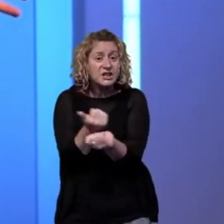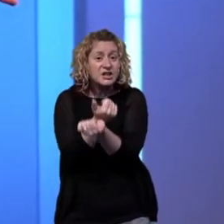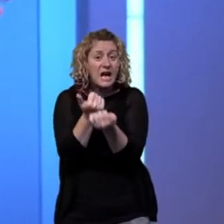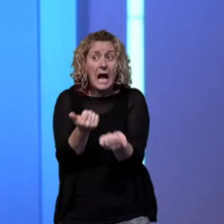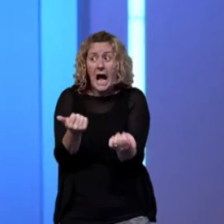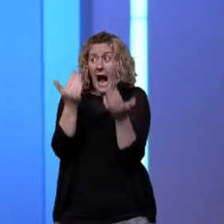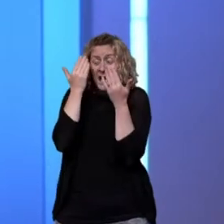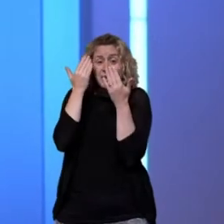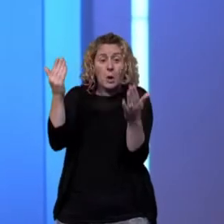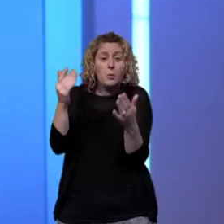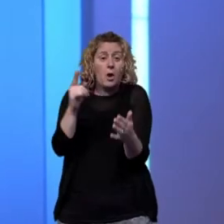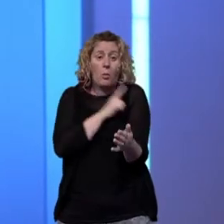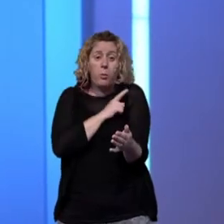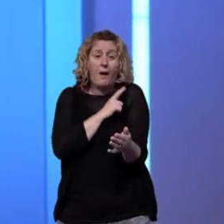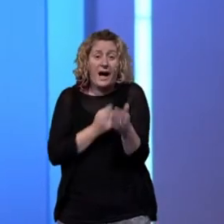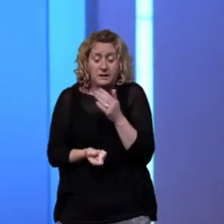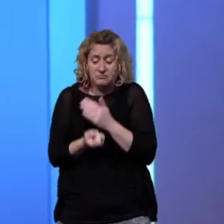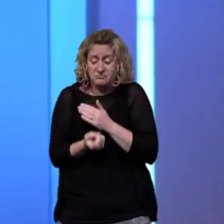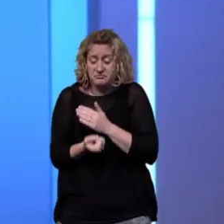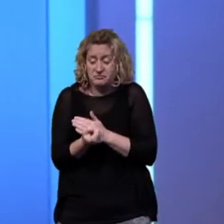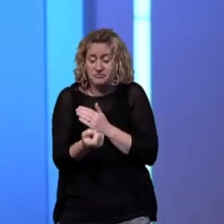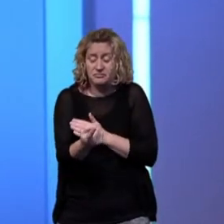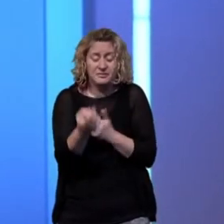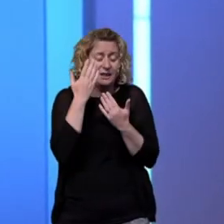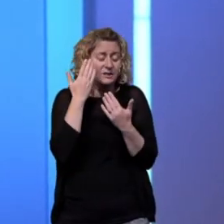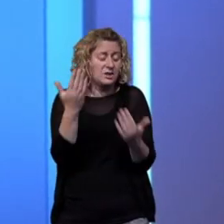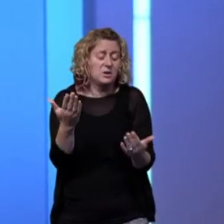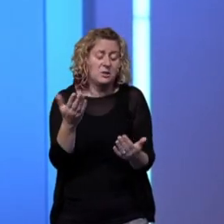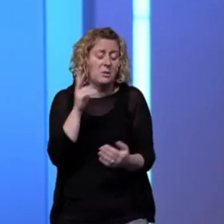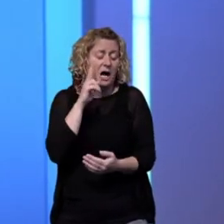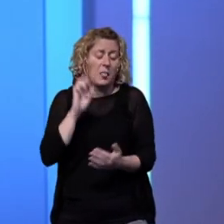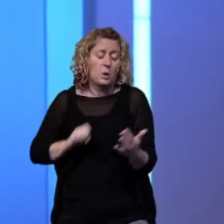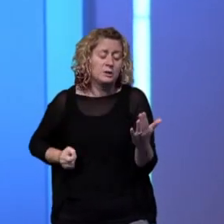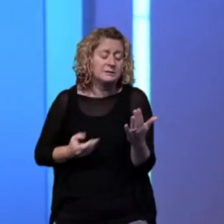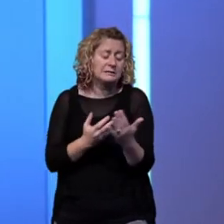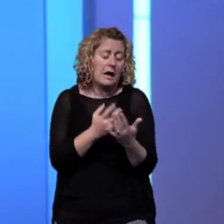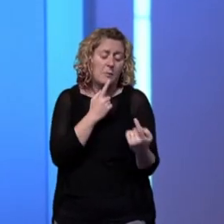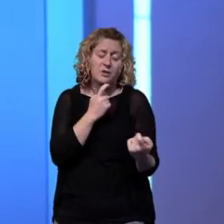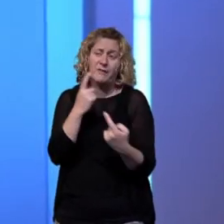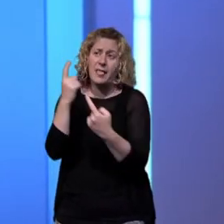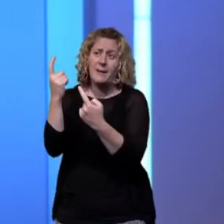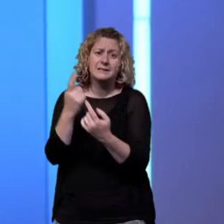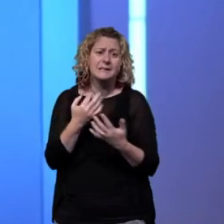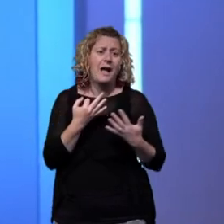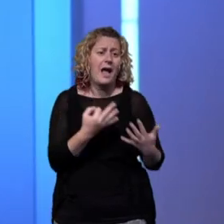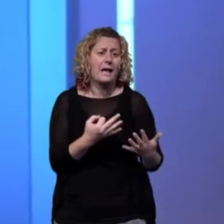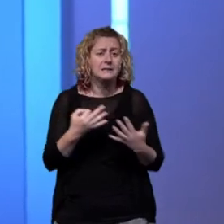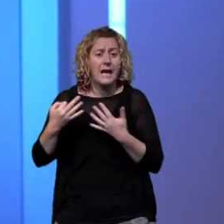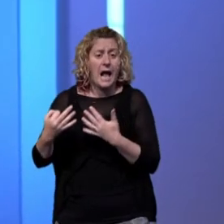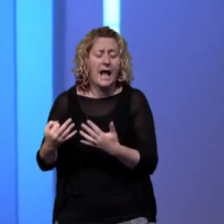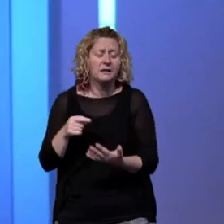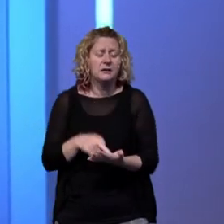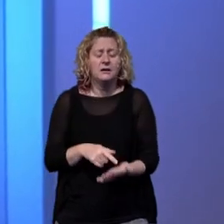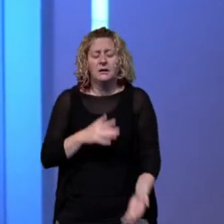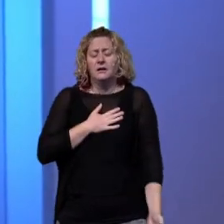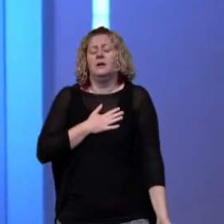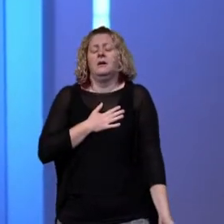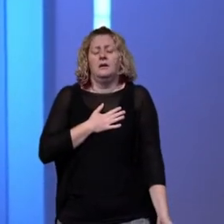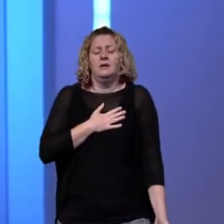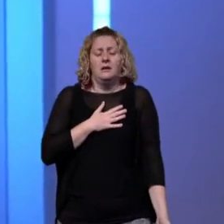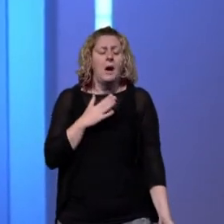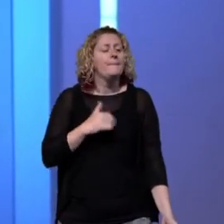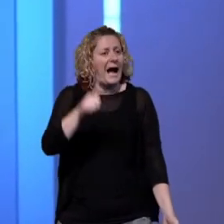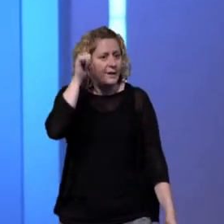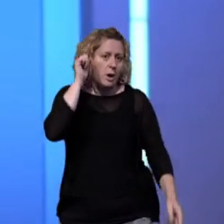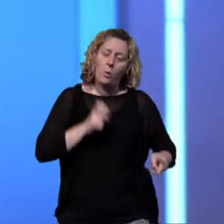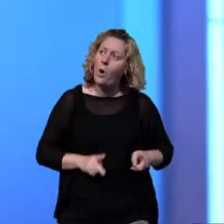why something has happened. Please, I don't know. I look at the Psalms of Lament. I look at Psalm 88. Oh, but we're on the way to heaven. On the way,